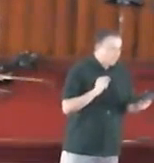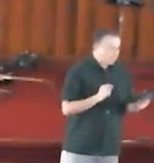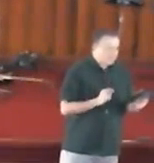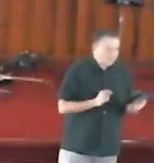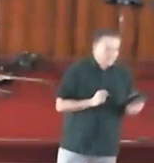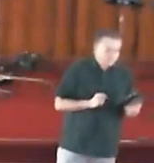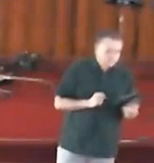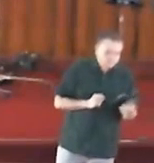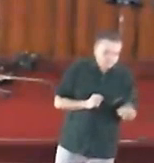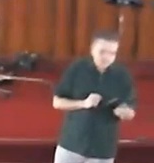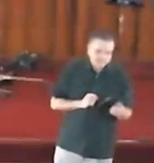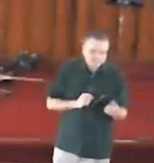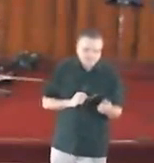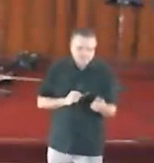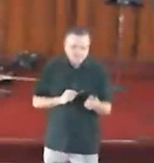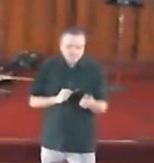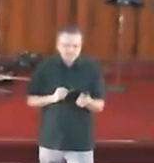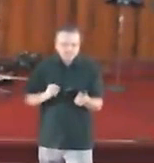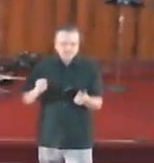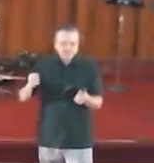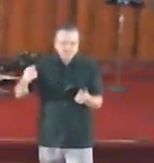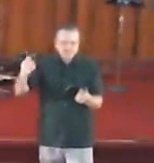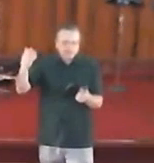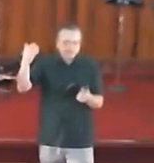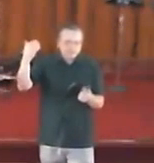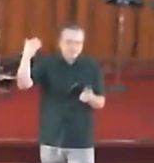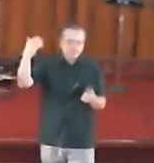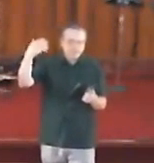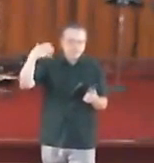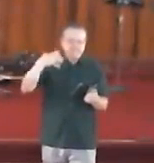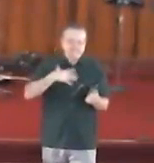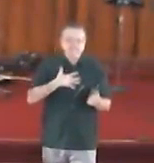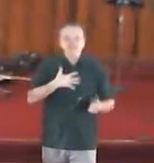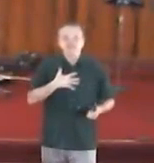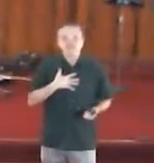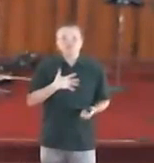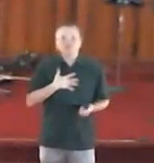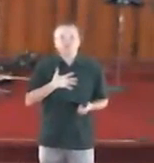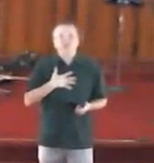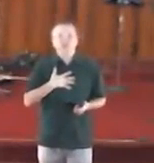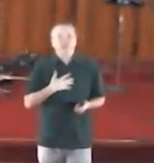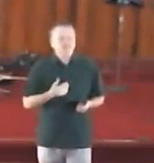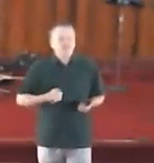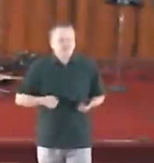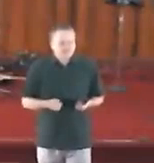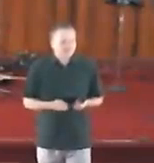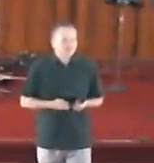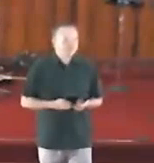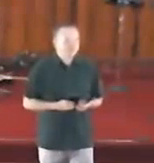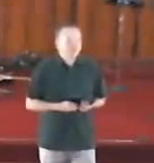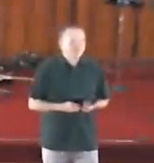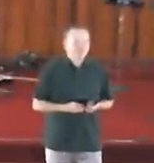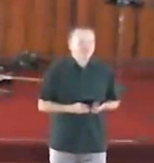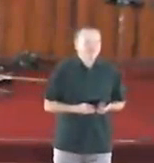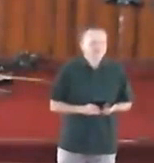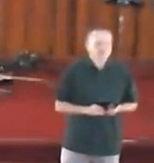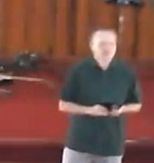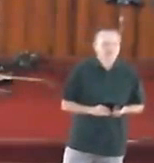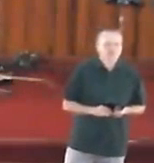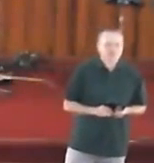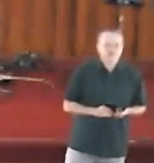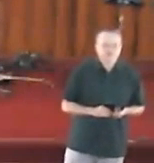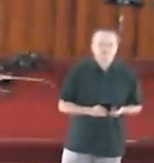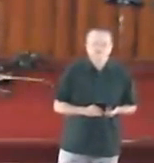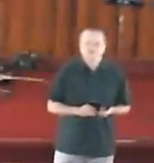a pesar de mucho sufrimiento, recibieron el mensaje con la alegría que infunde el Espíritu Santo.